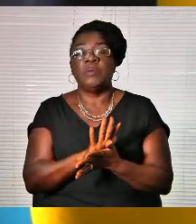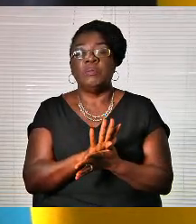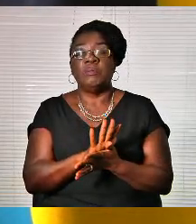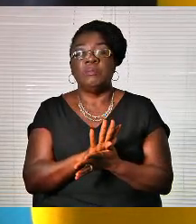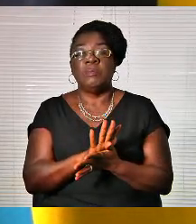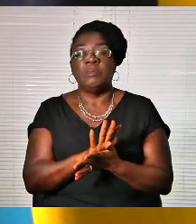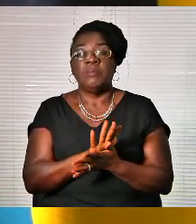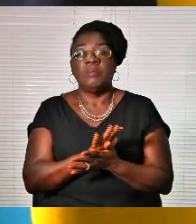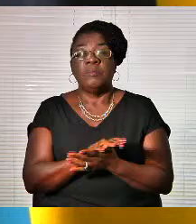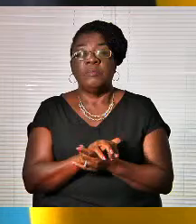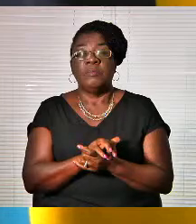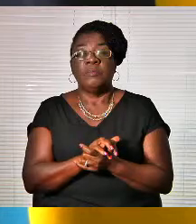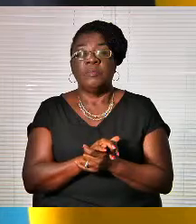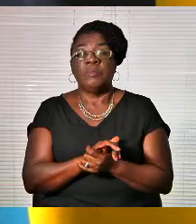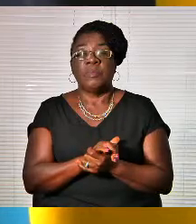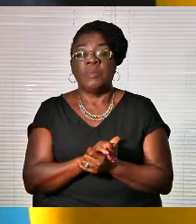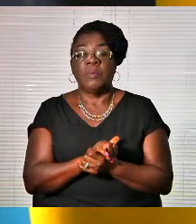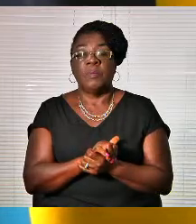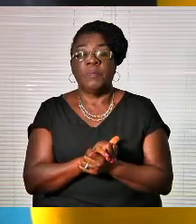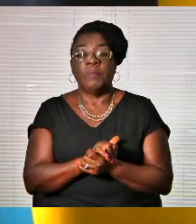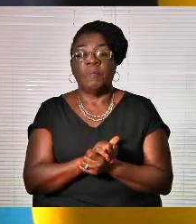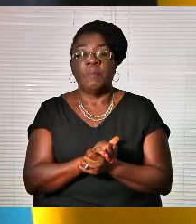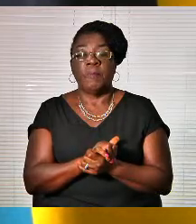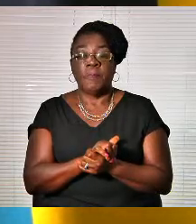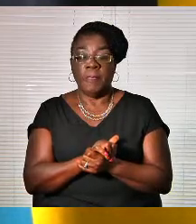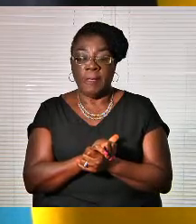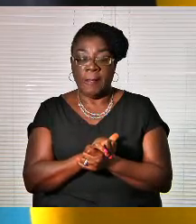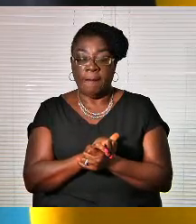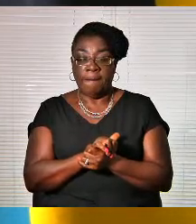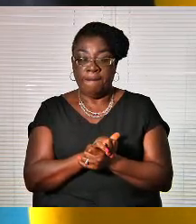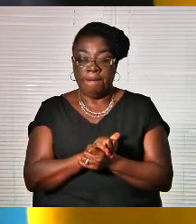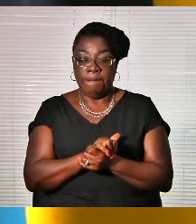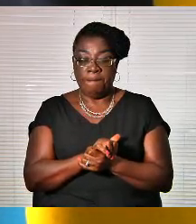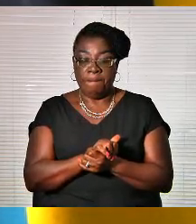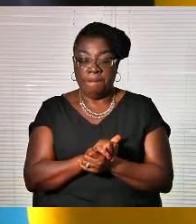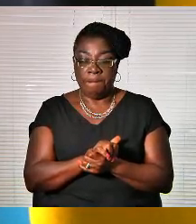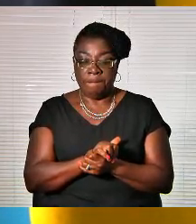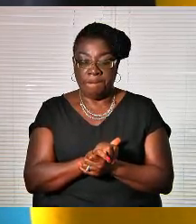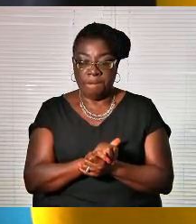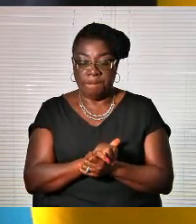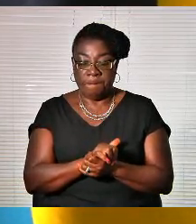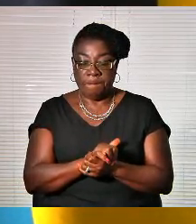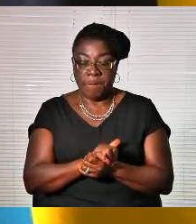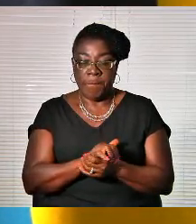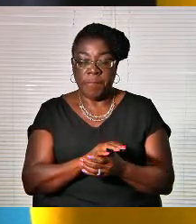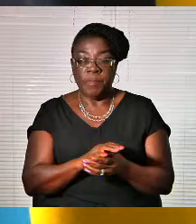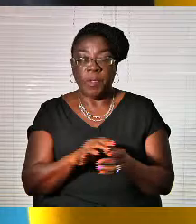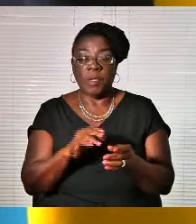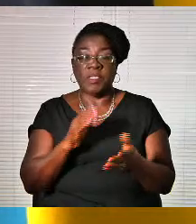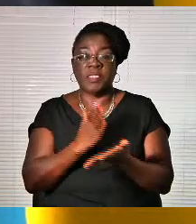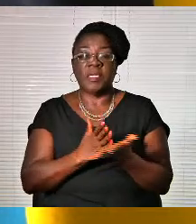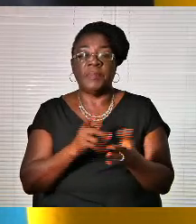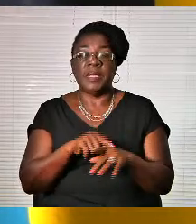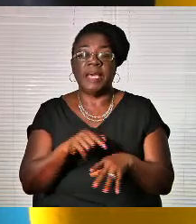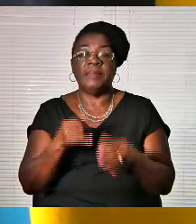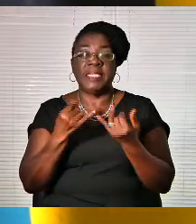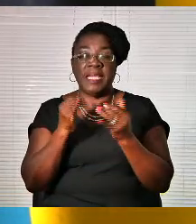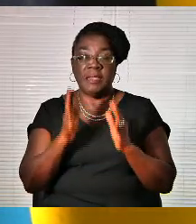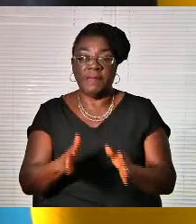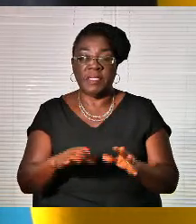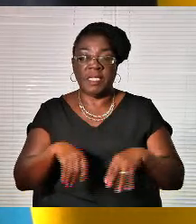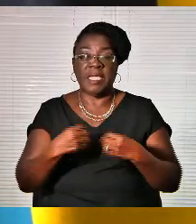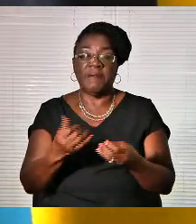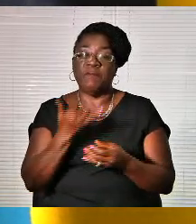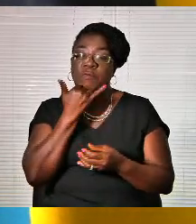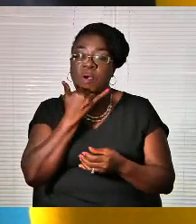readily available on the form when the result was received, as well as the individual may have provided the